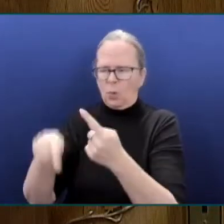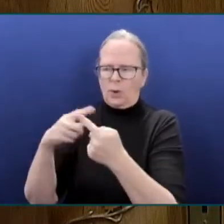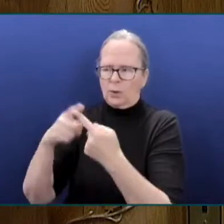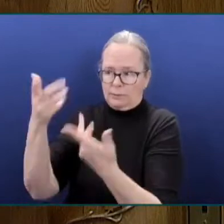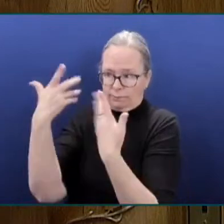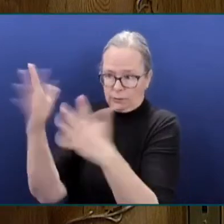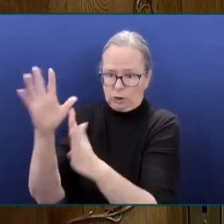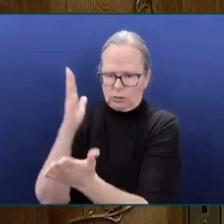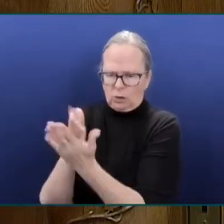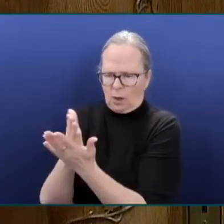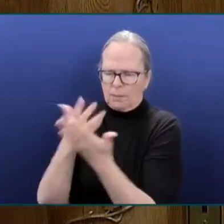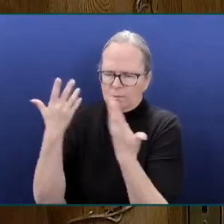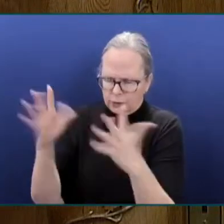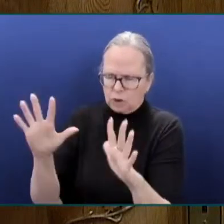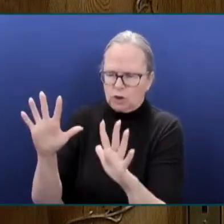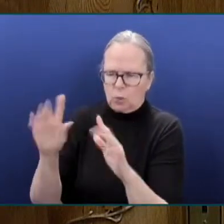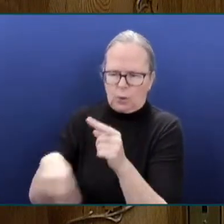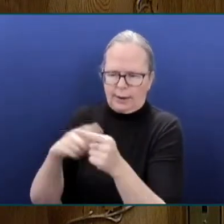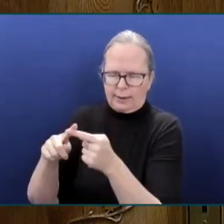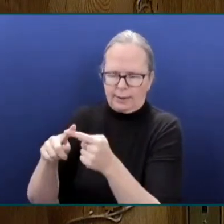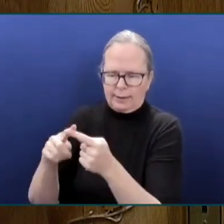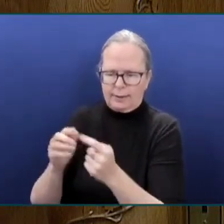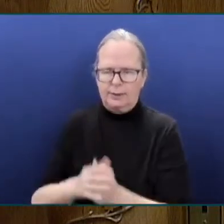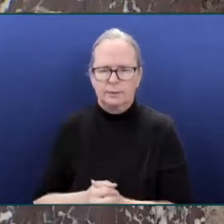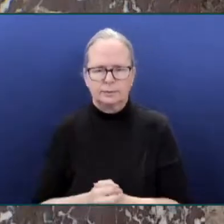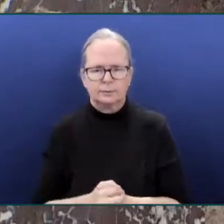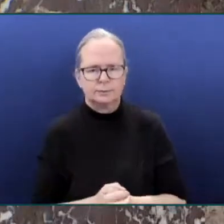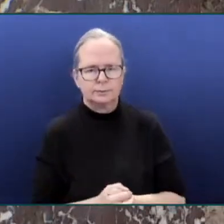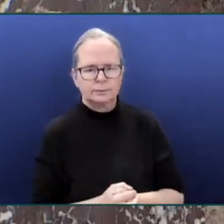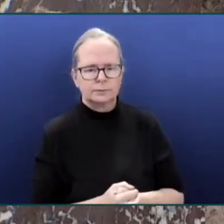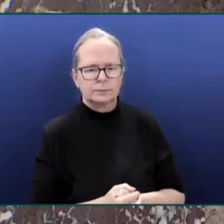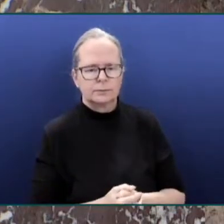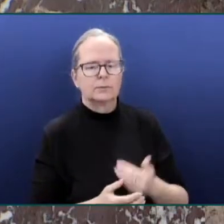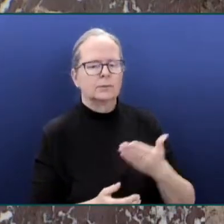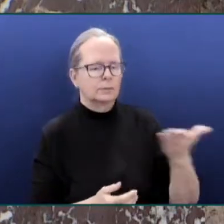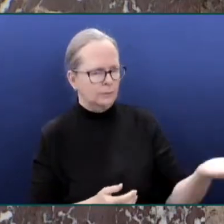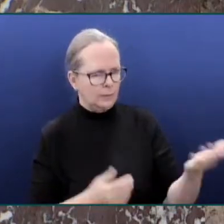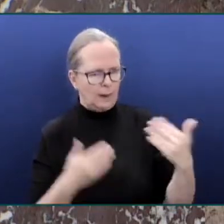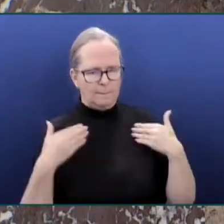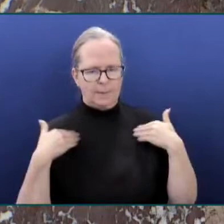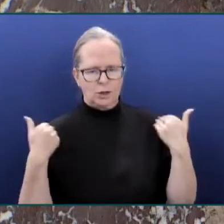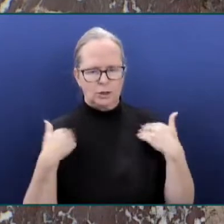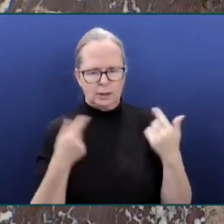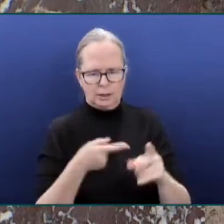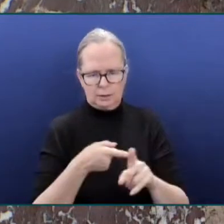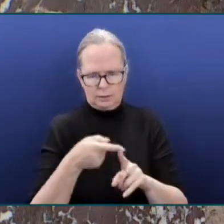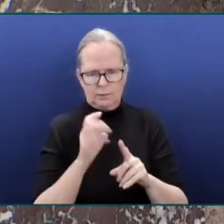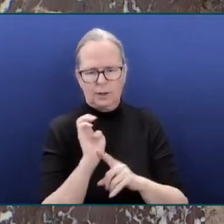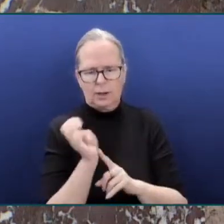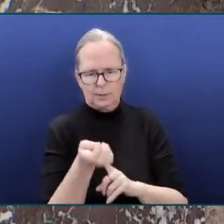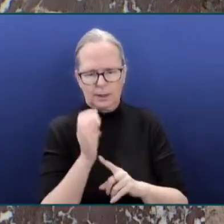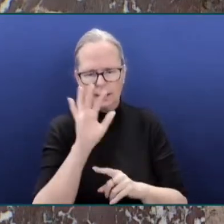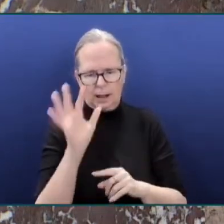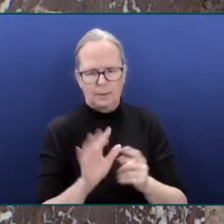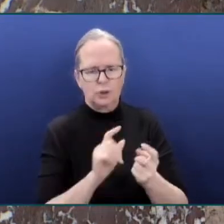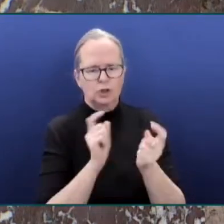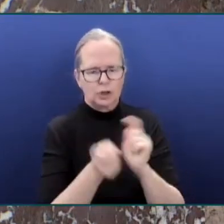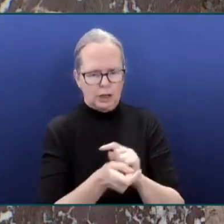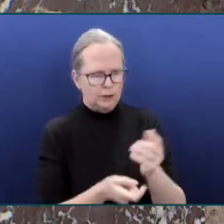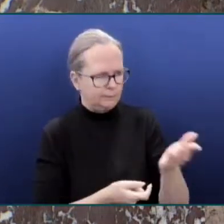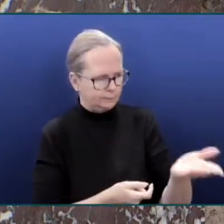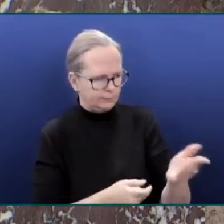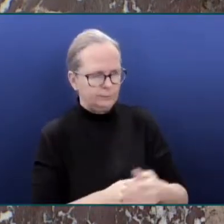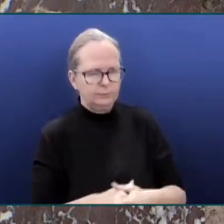Minister of Environment and Climate Change Strategy. Thank you very much, Honourable Speaker. I think what the member